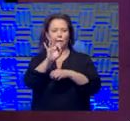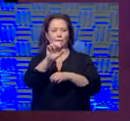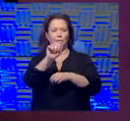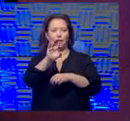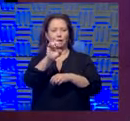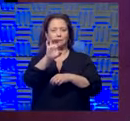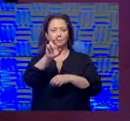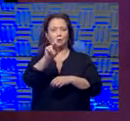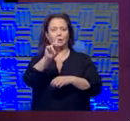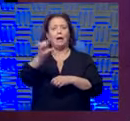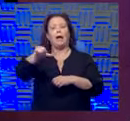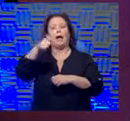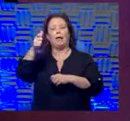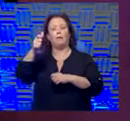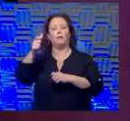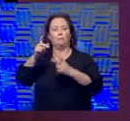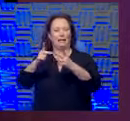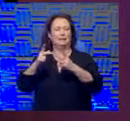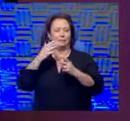else Yes, I is agree. better than that.